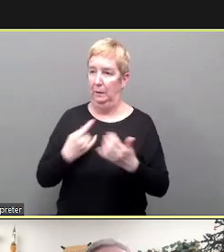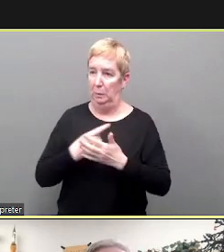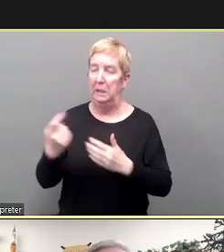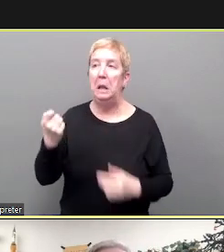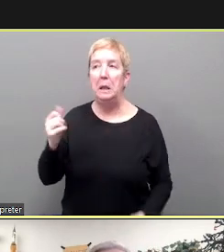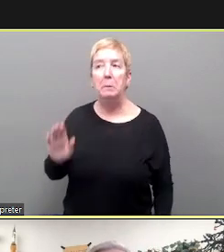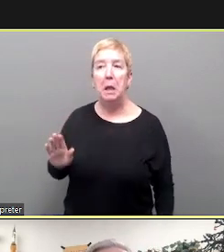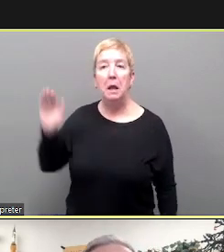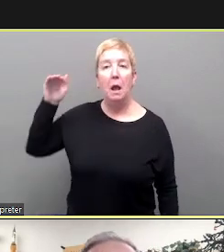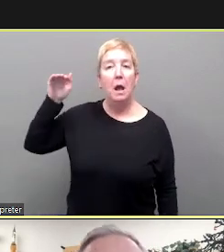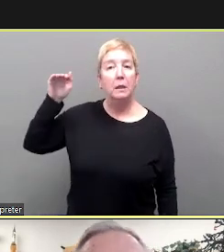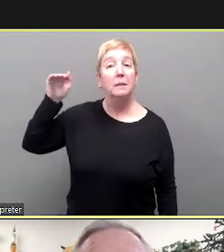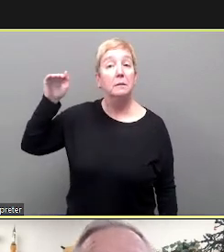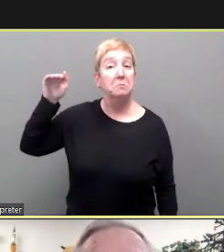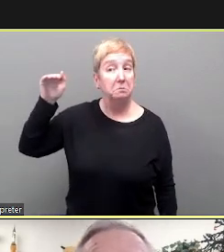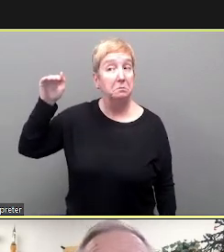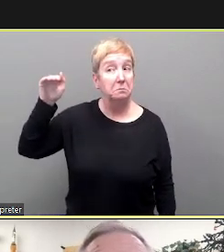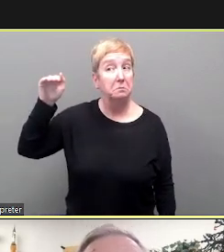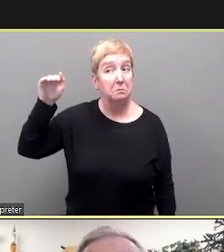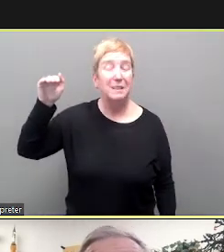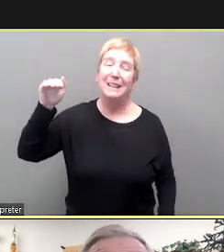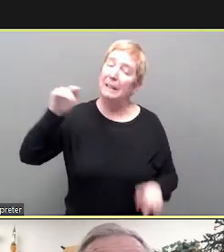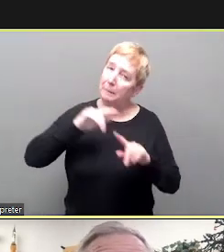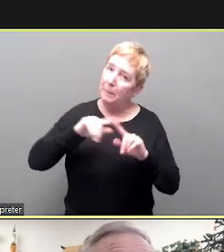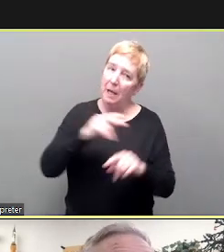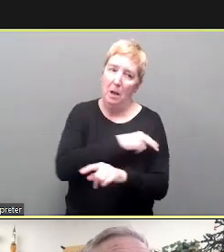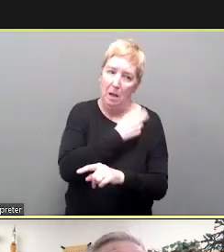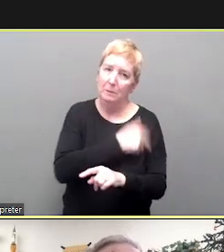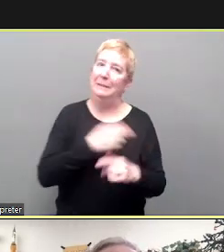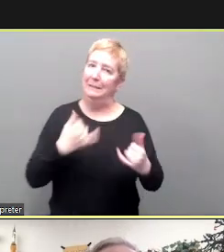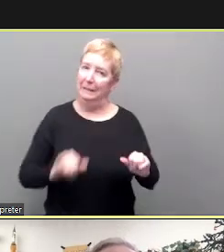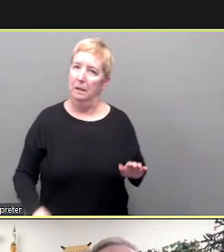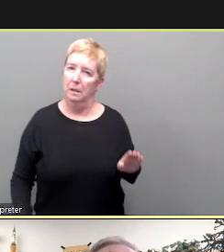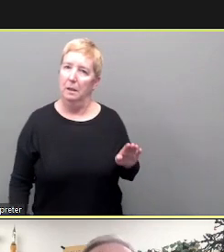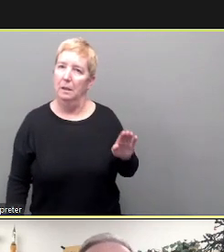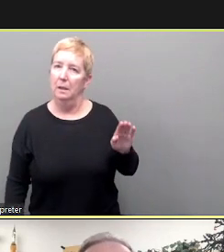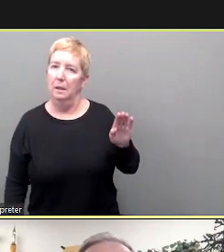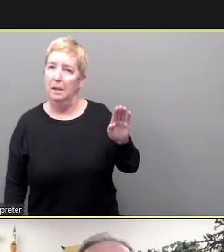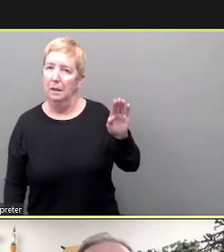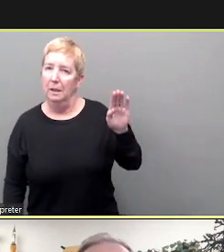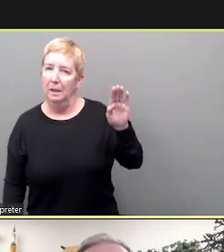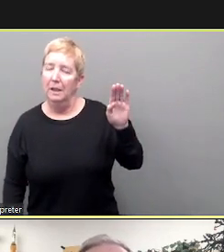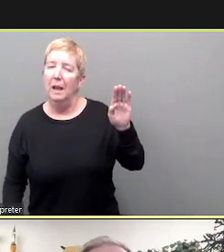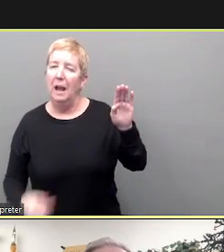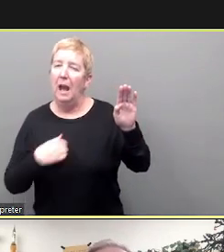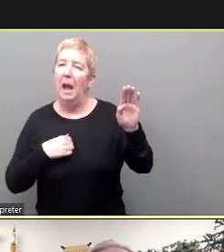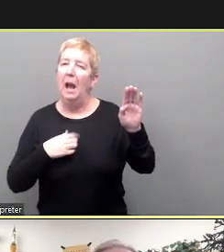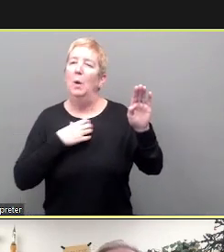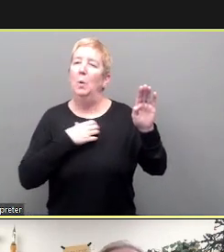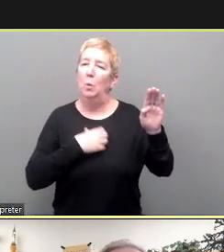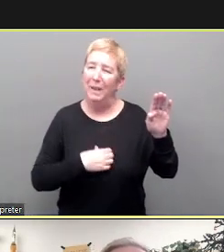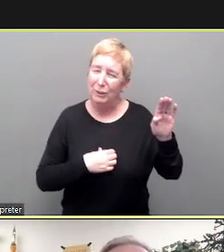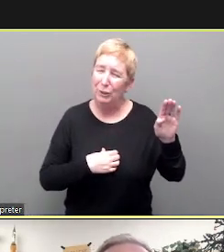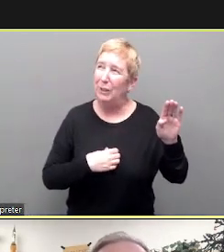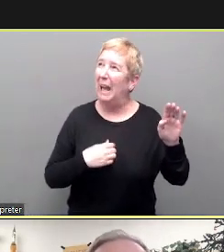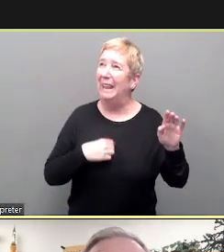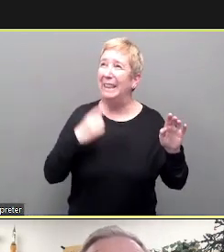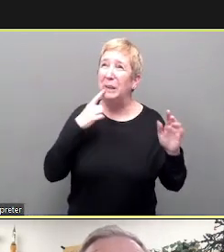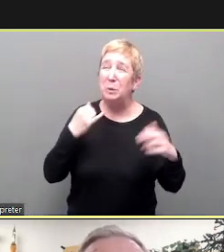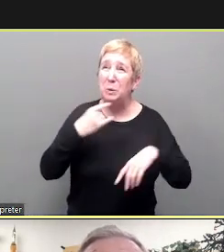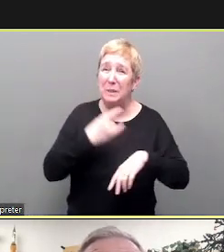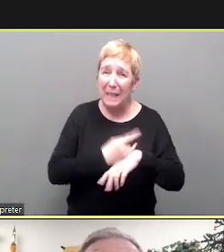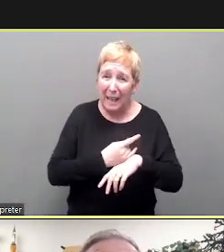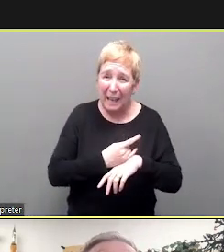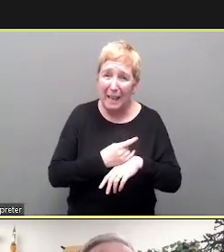case counts. Hospitalizations still going up. I wish we had only 424 hospitalizations. Today, I think we're sitting in the